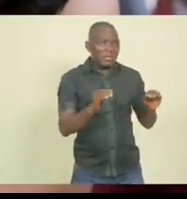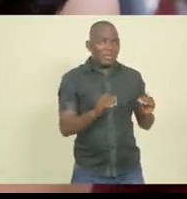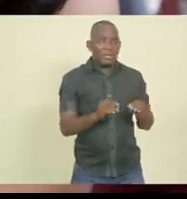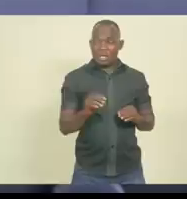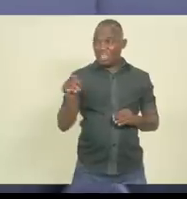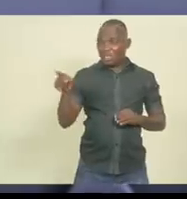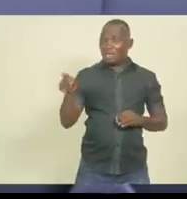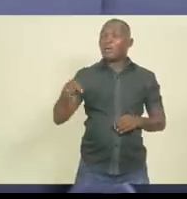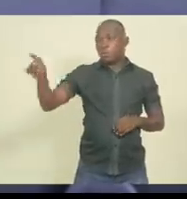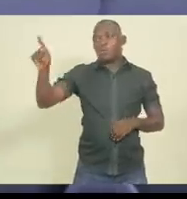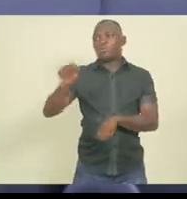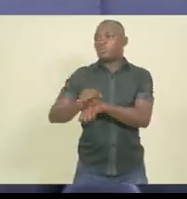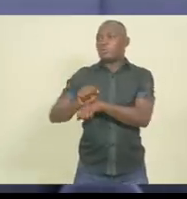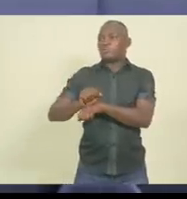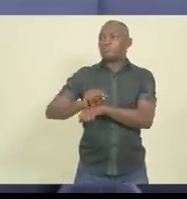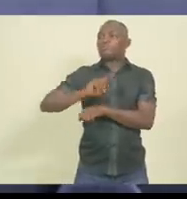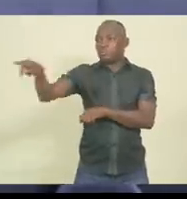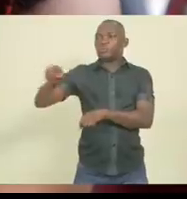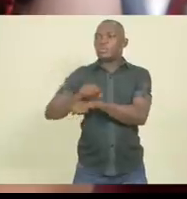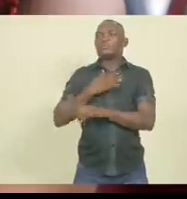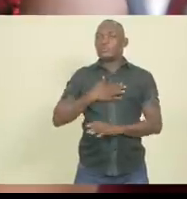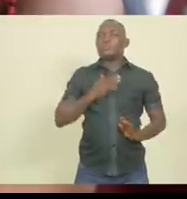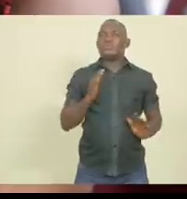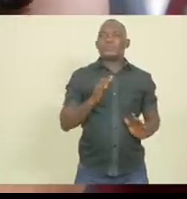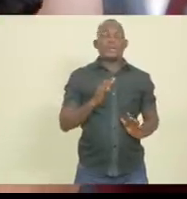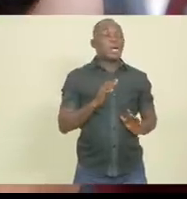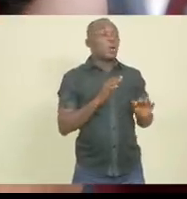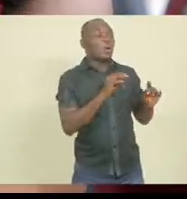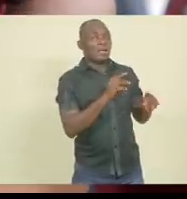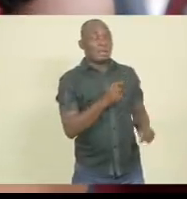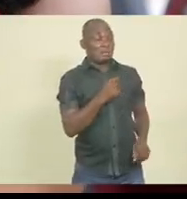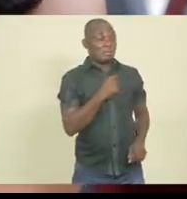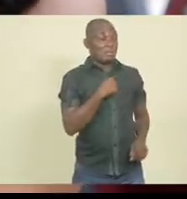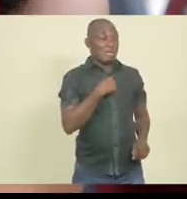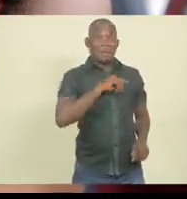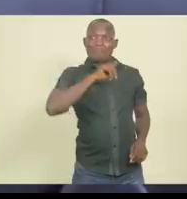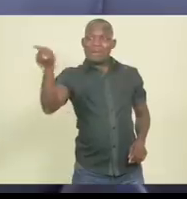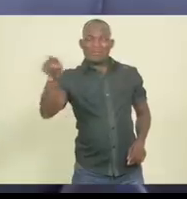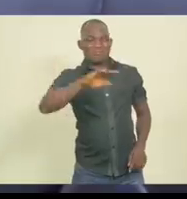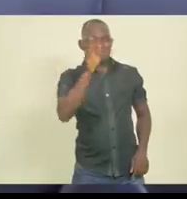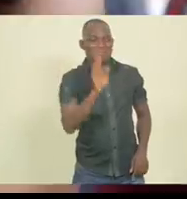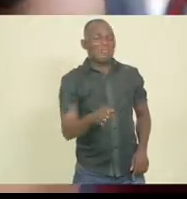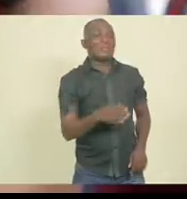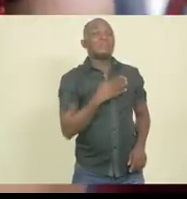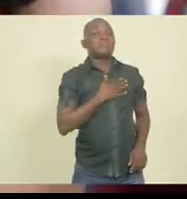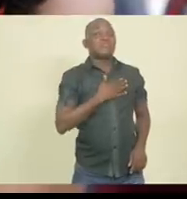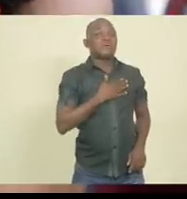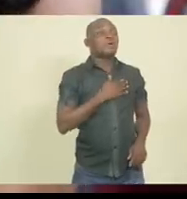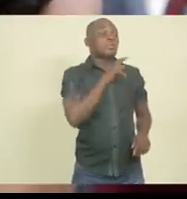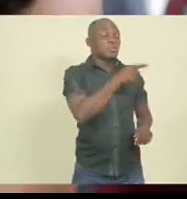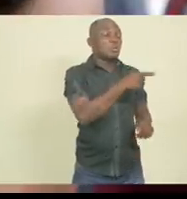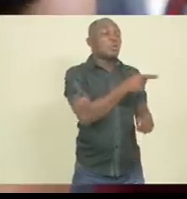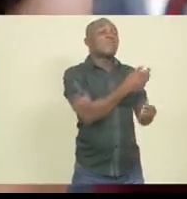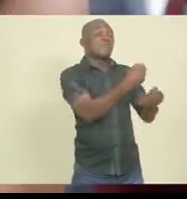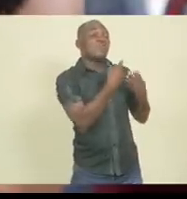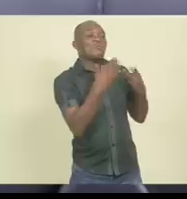Didi, I said get back to work. I am not going anywhere until you